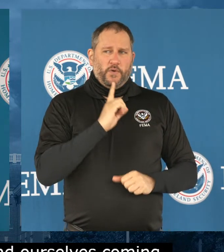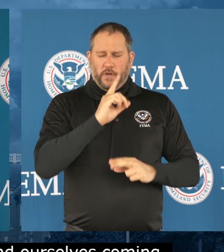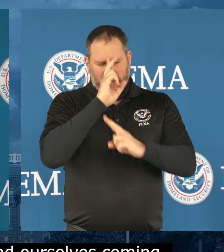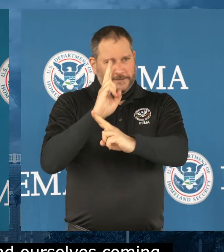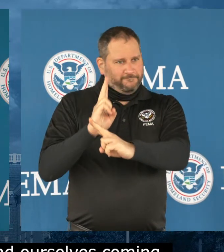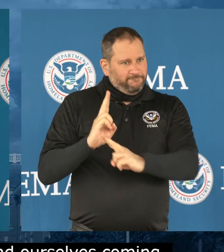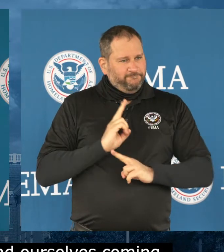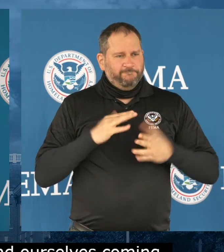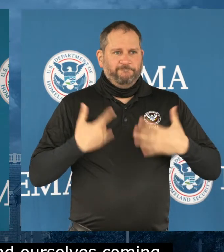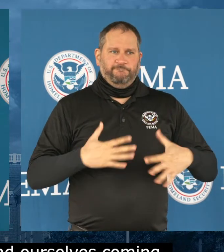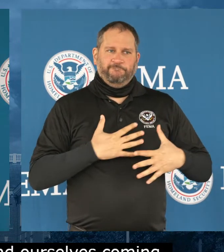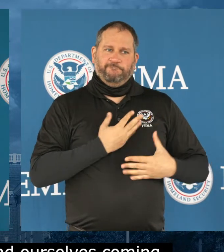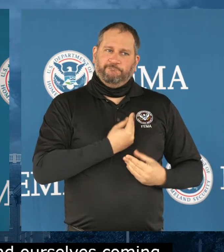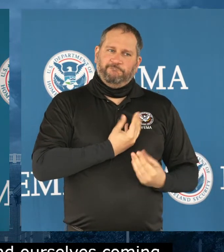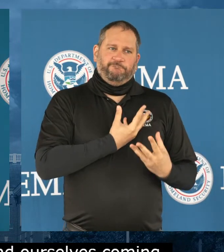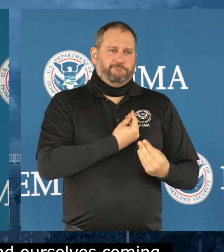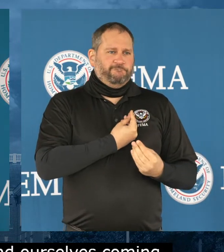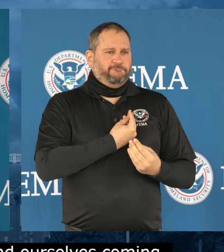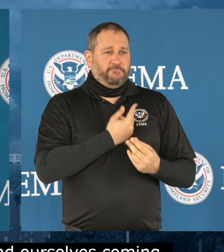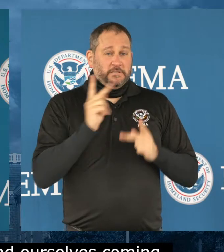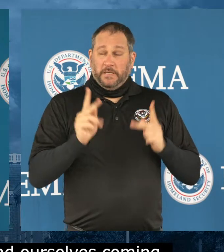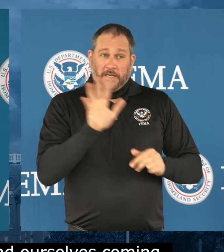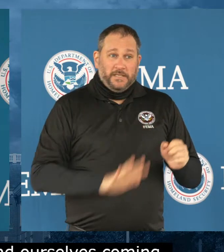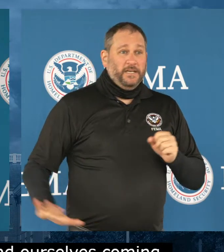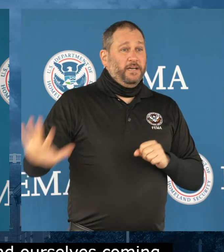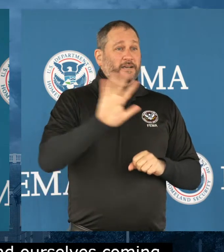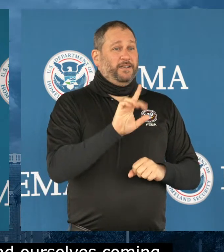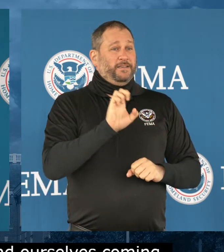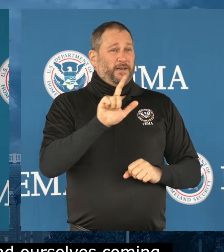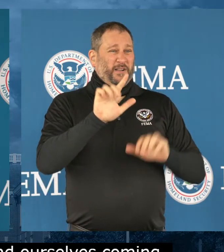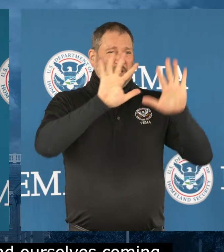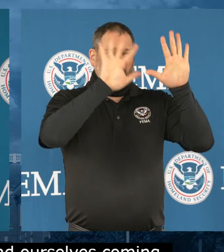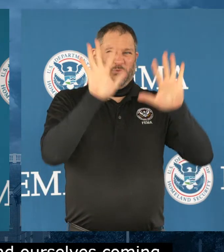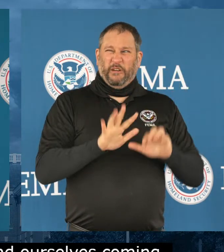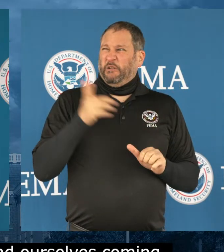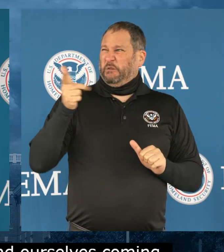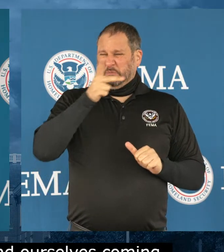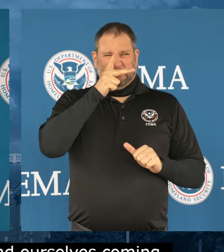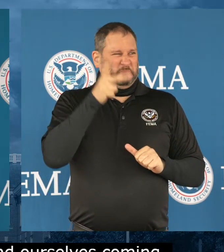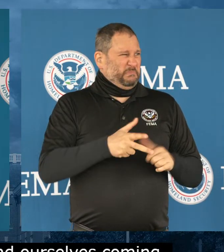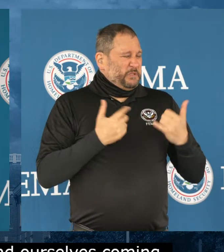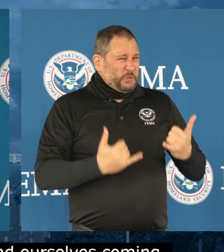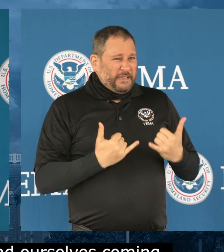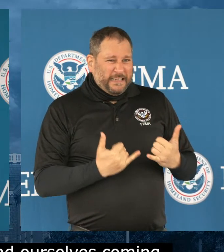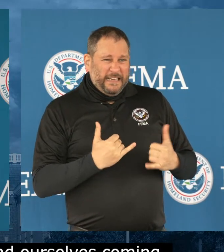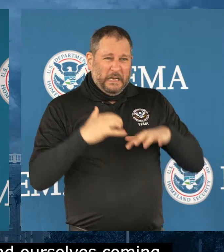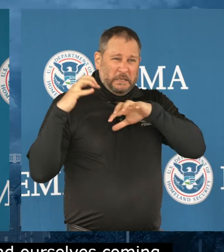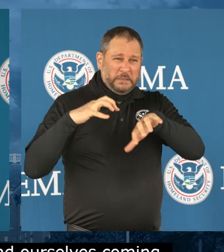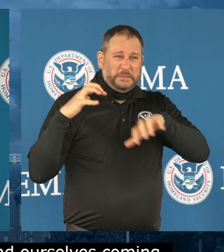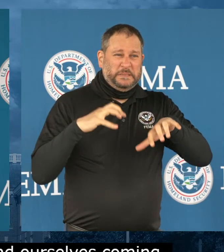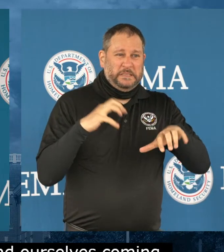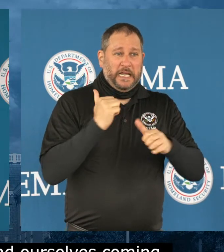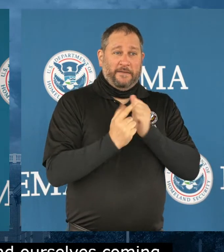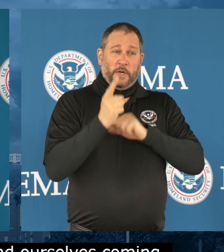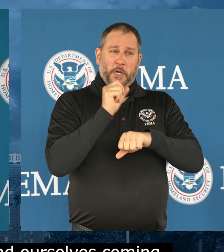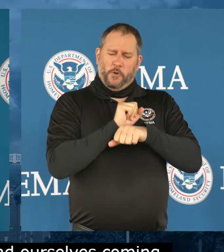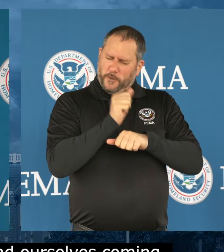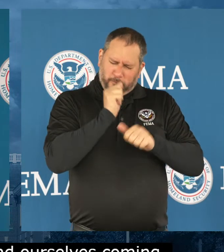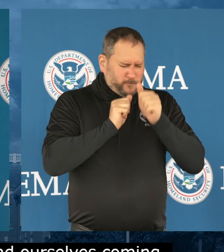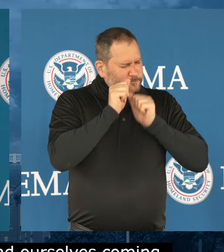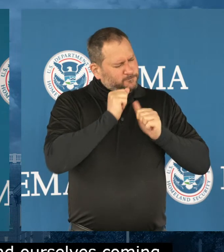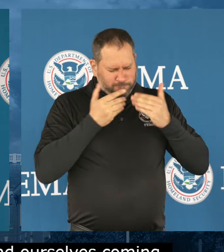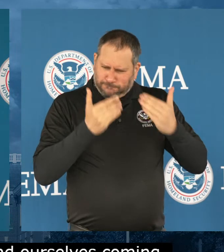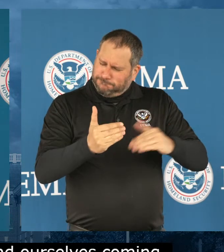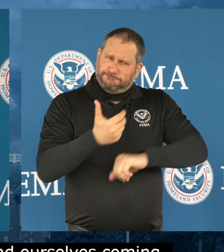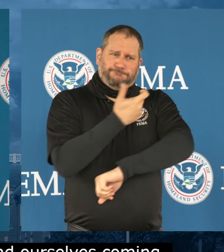of all the efforts of everybody out here today. The weather is trying, but everybody's working through it as best they can.